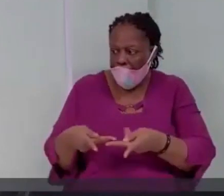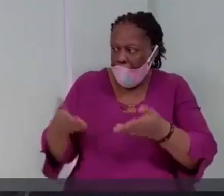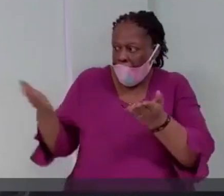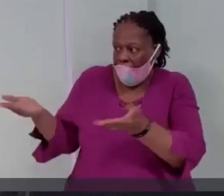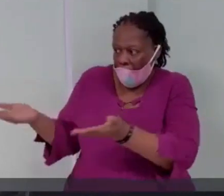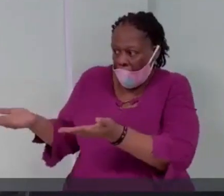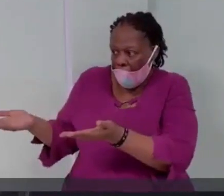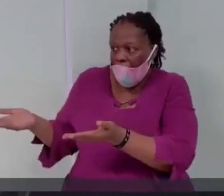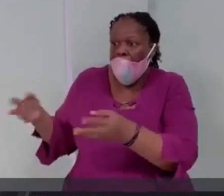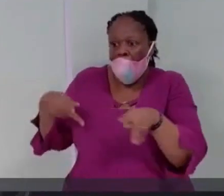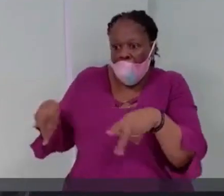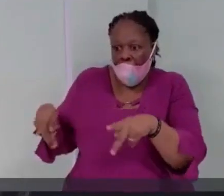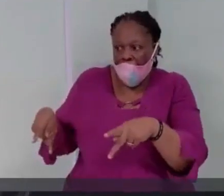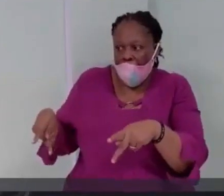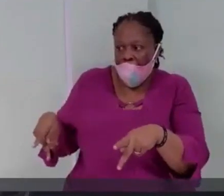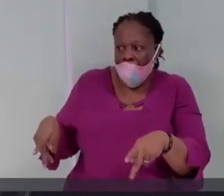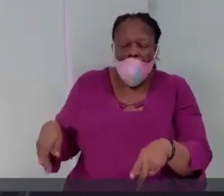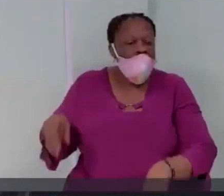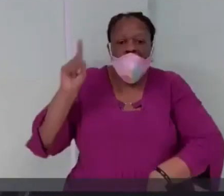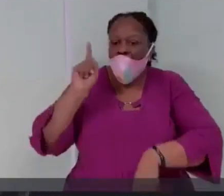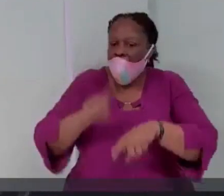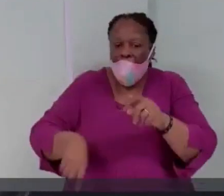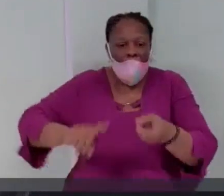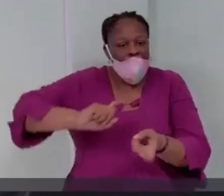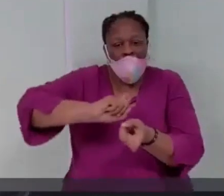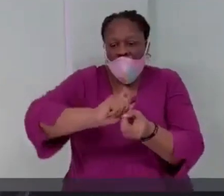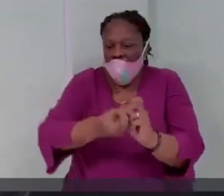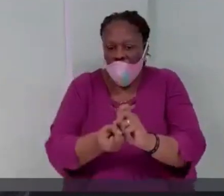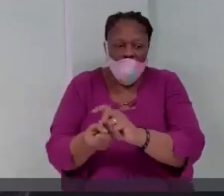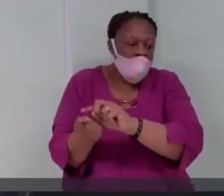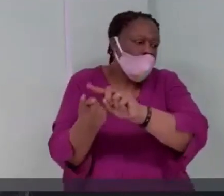permission will automatically void the permit.